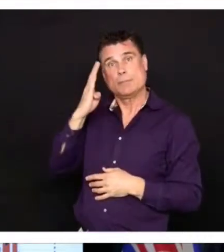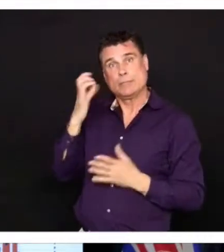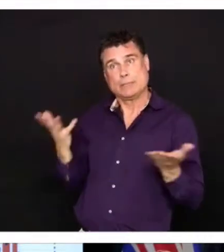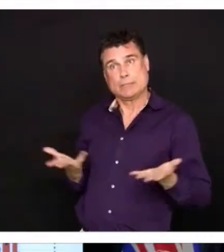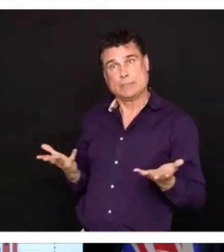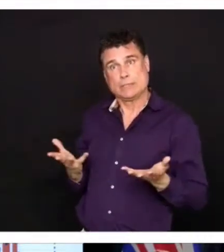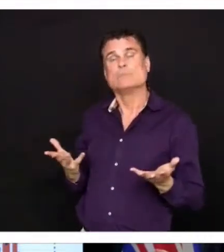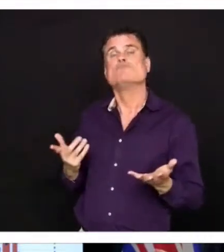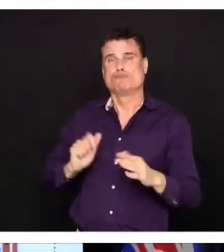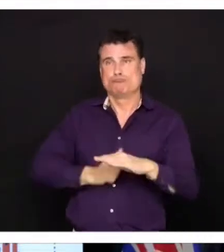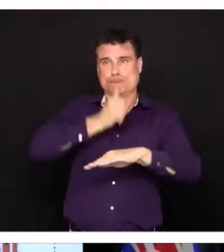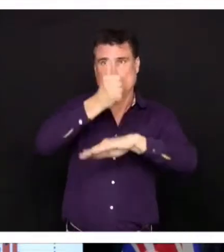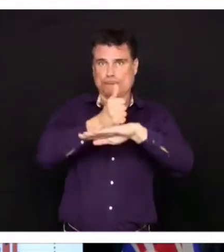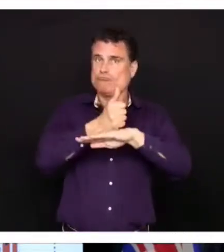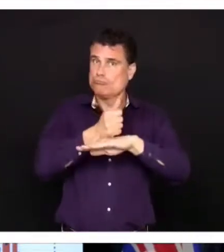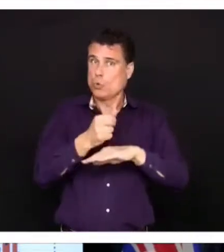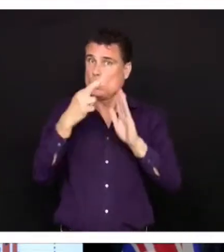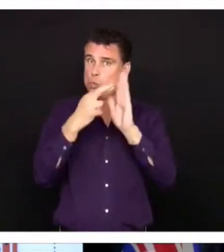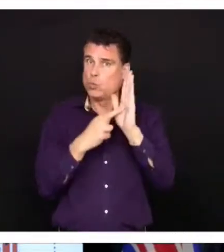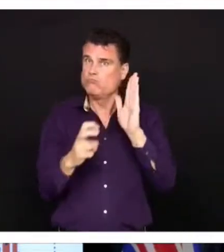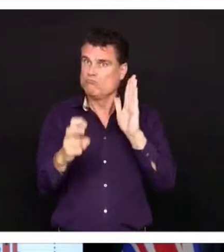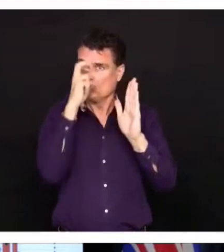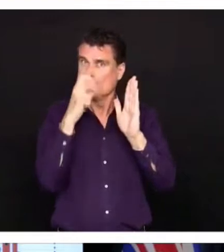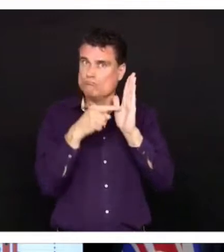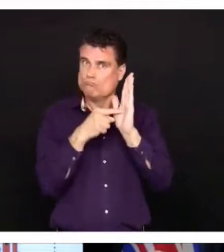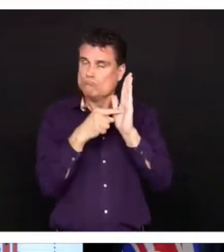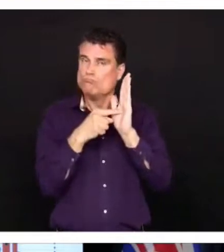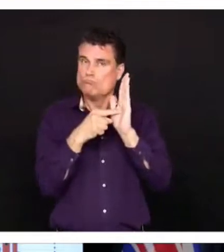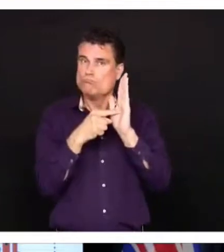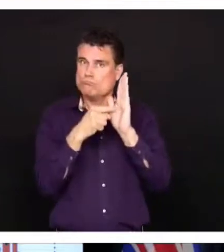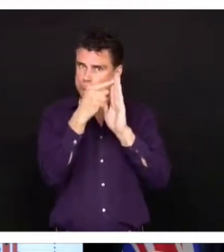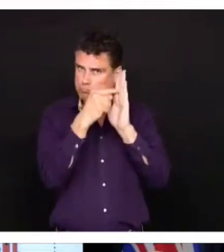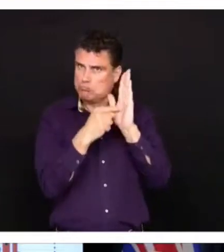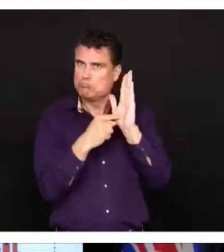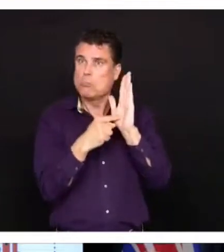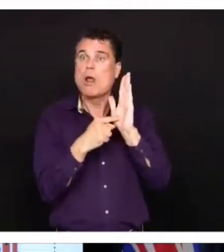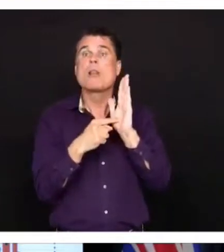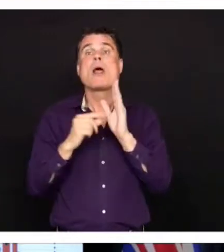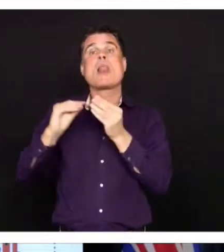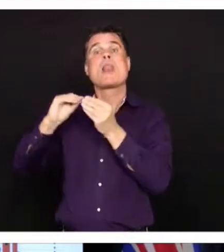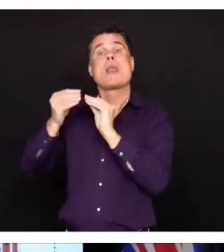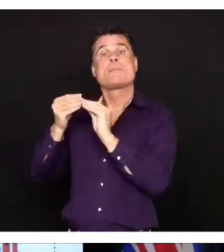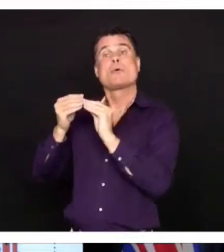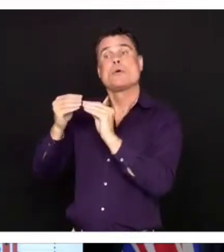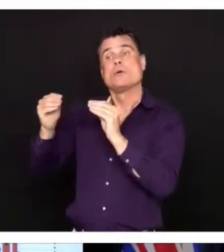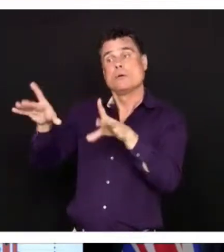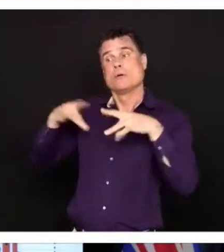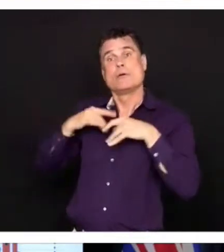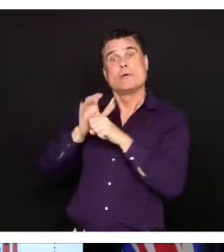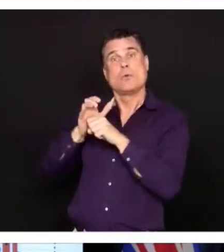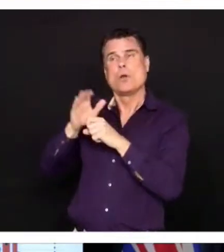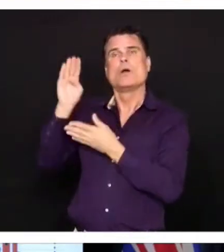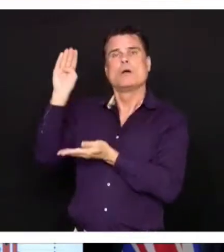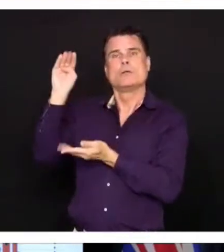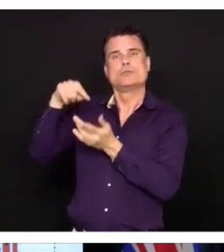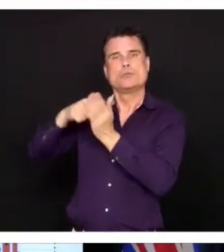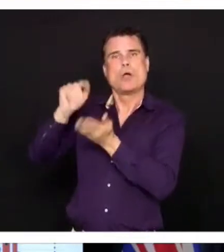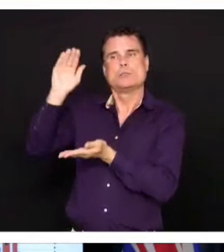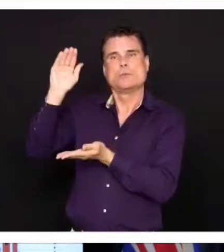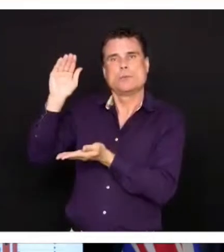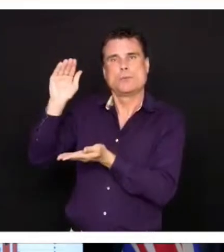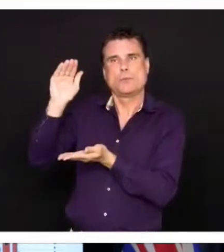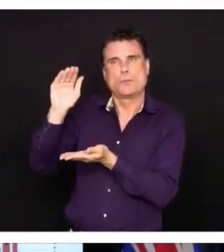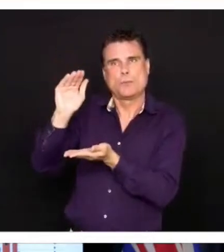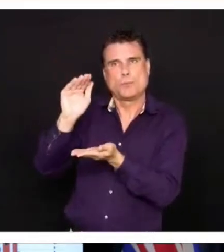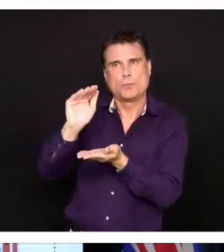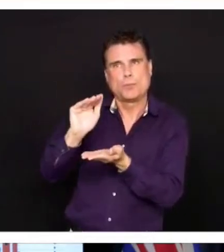is where people acquired their illness, for the most part. We don't know for some people, but for most people we're able to plot it.